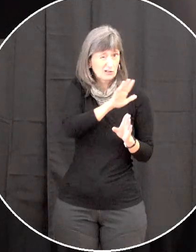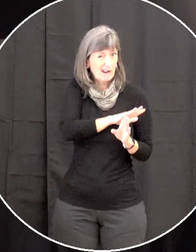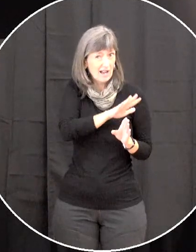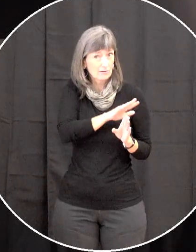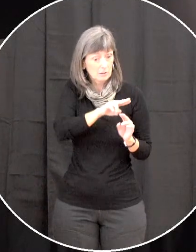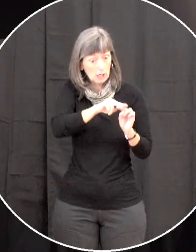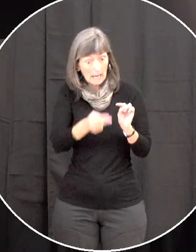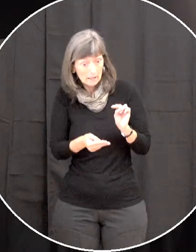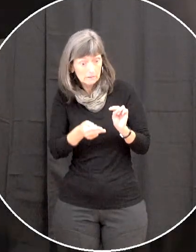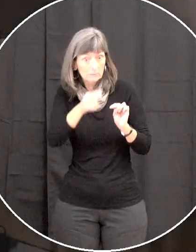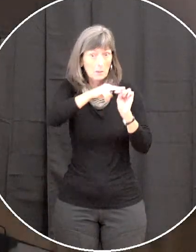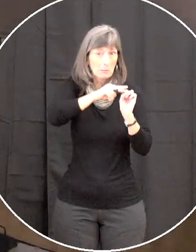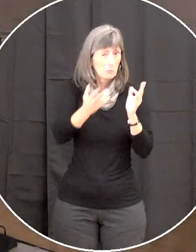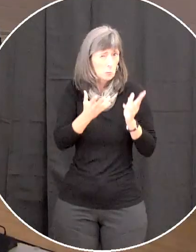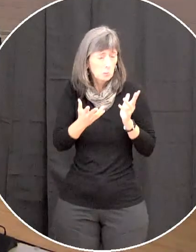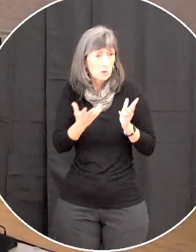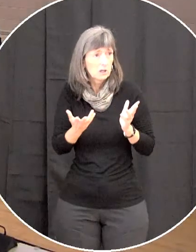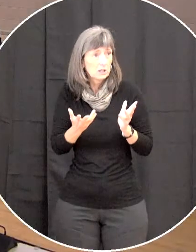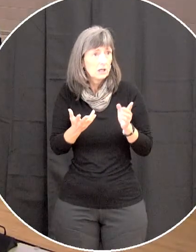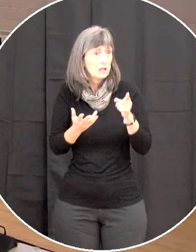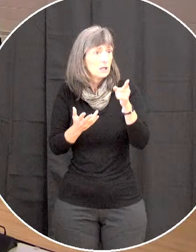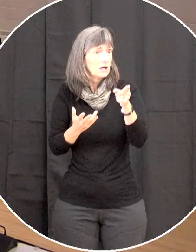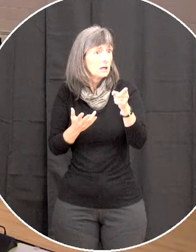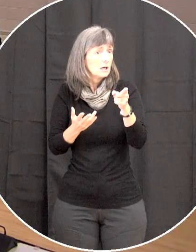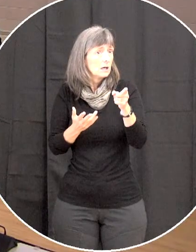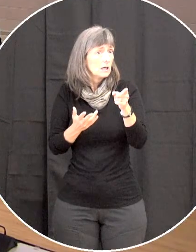numbers. We're pretty close.